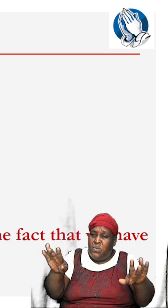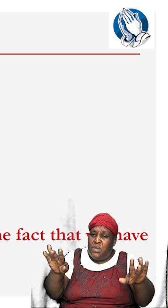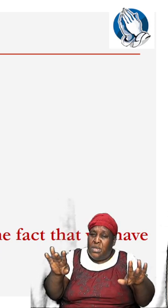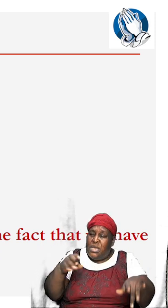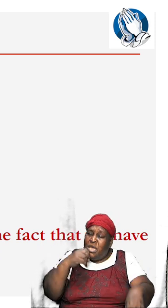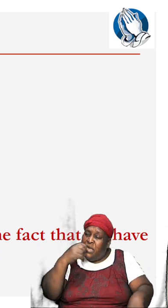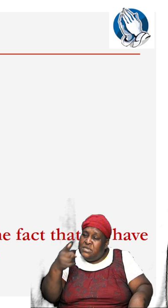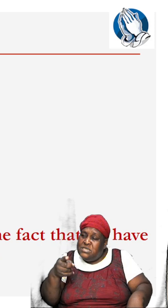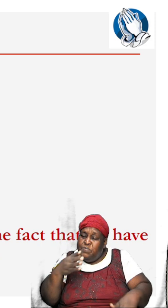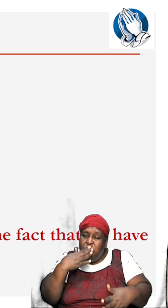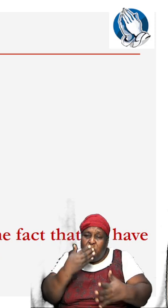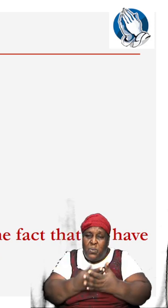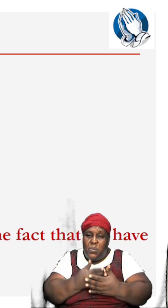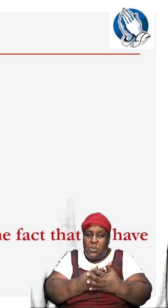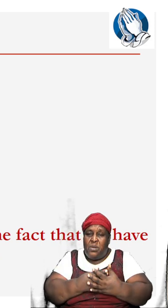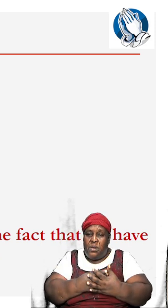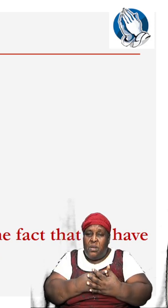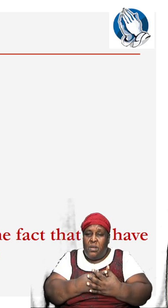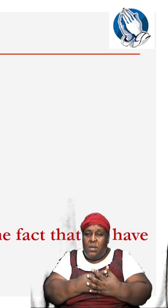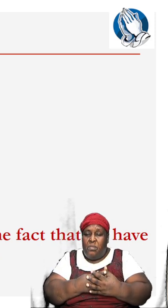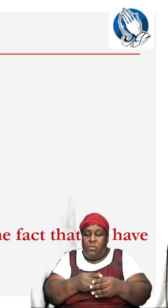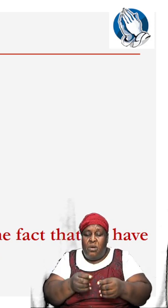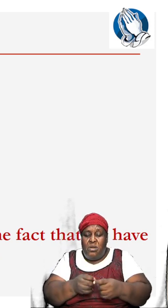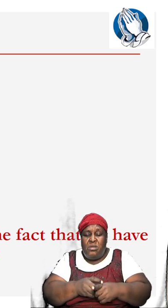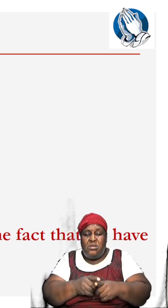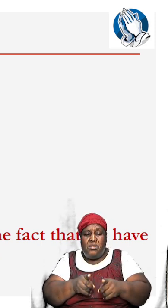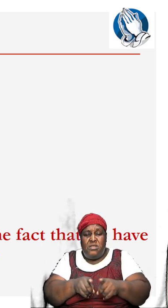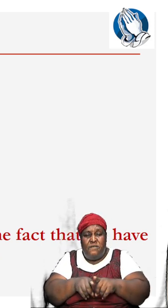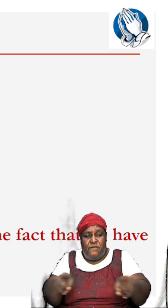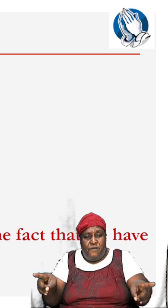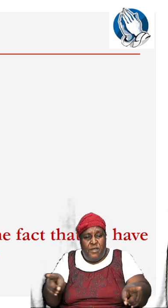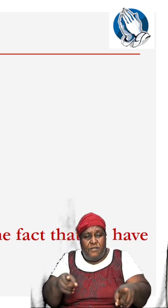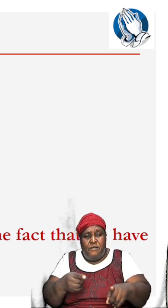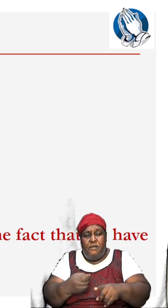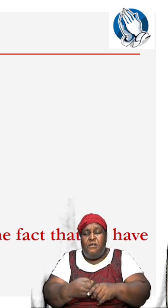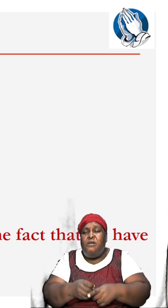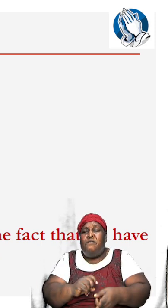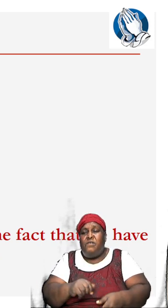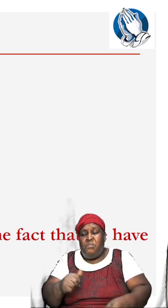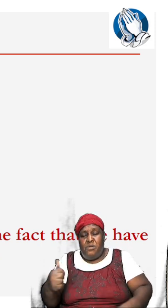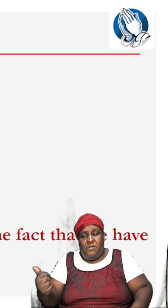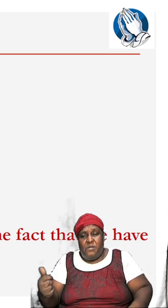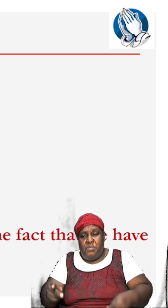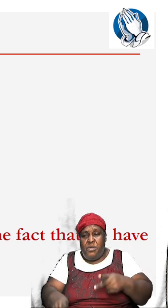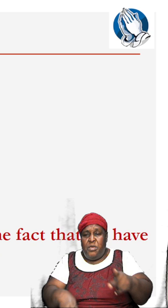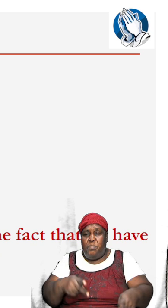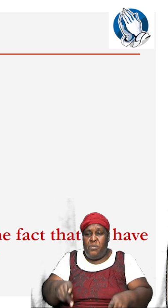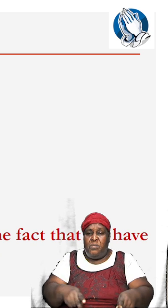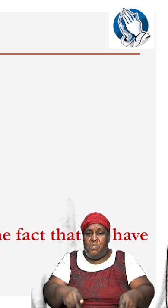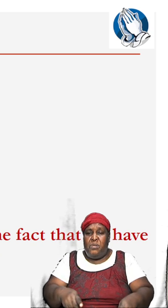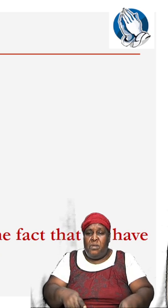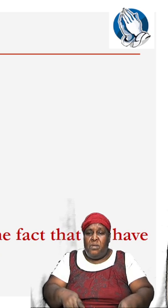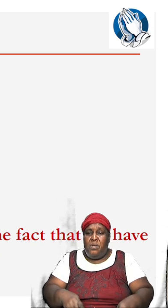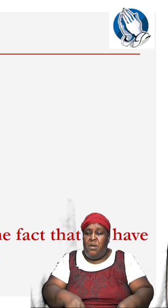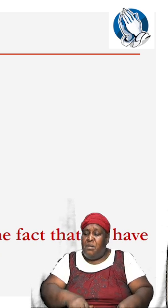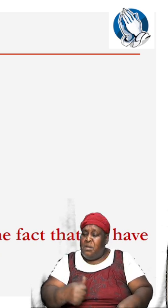speak well, it's going to differentiate you or distinguish you from others. Or any other